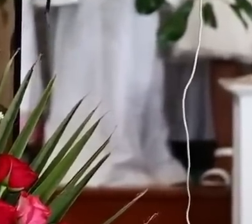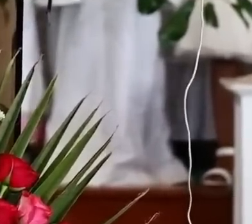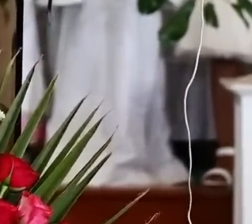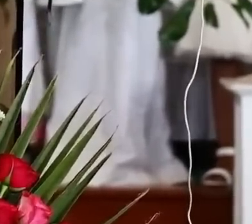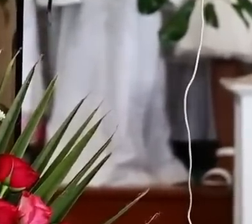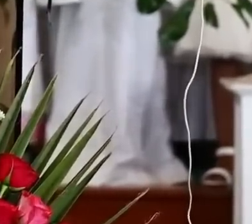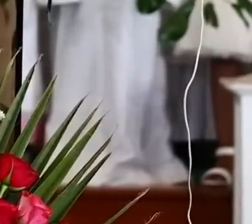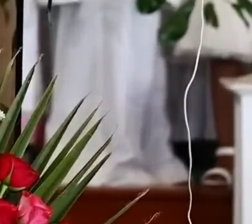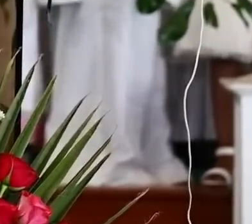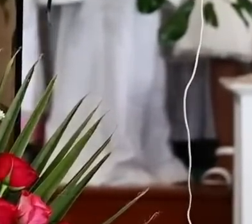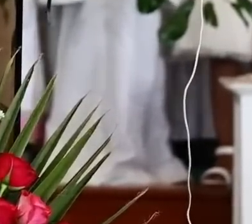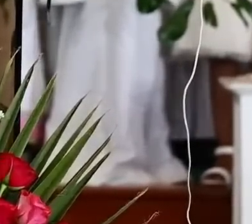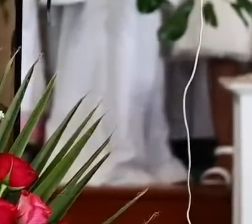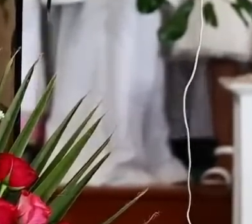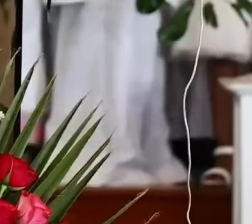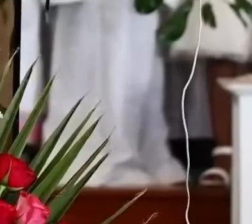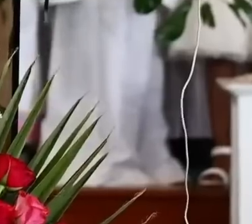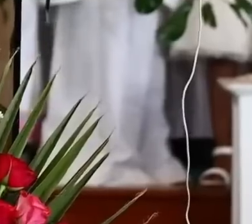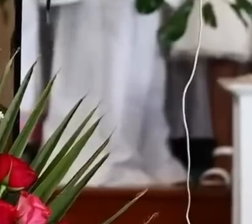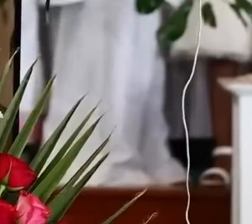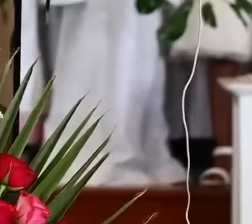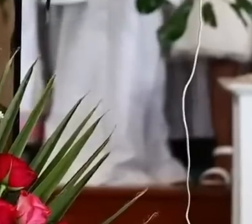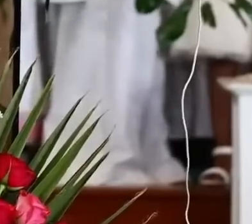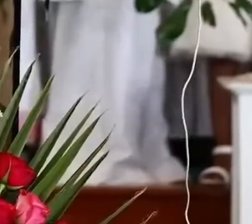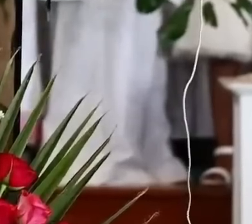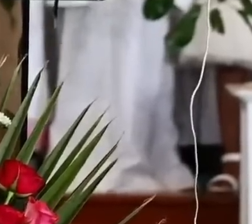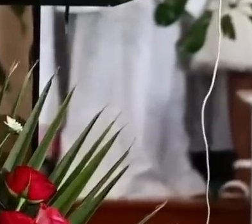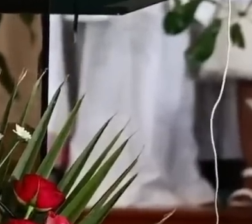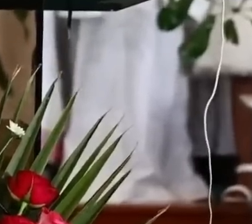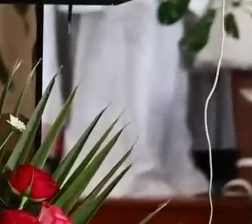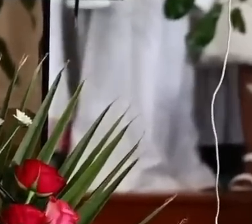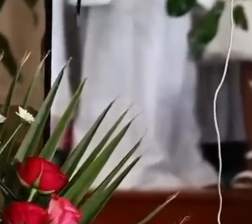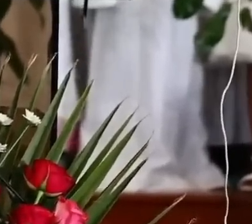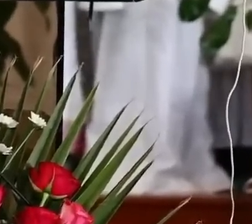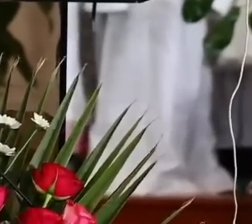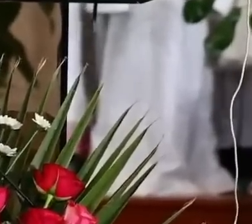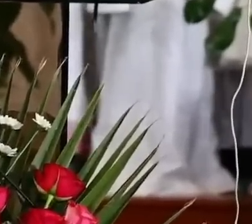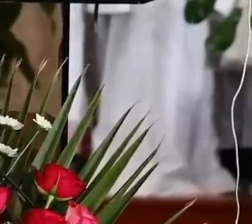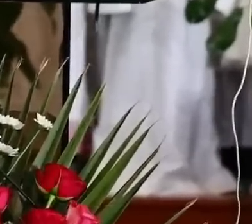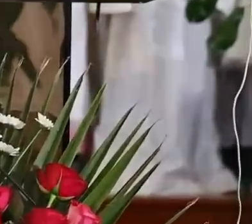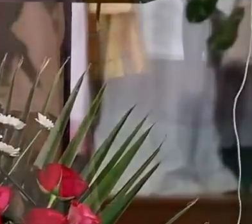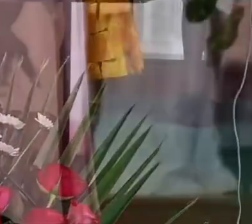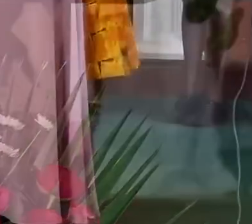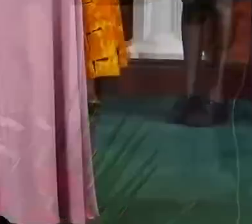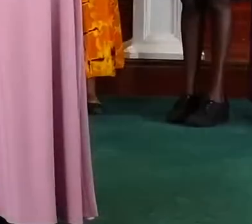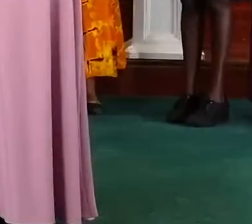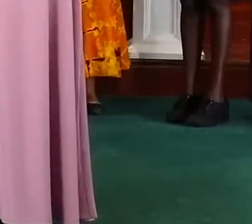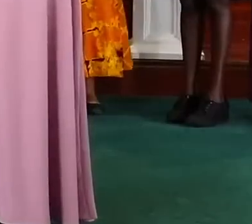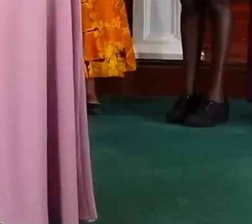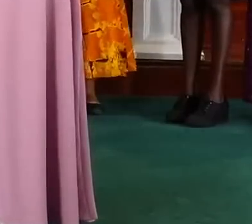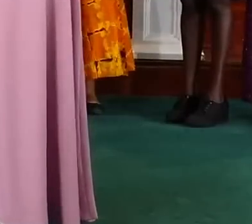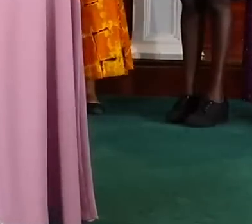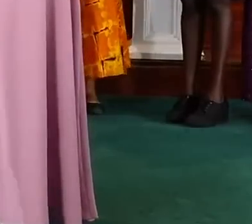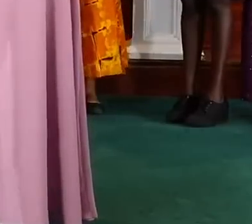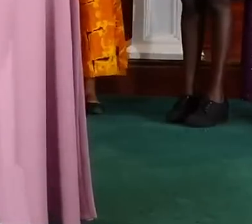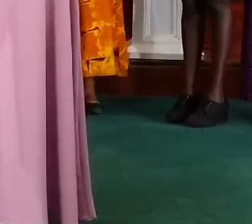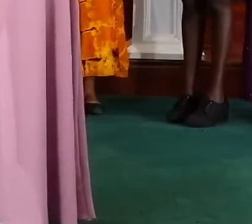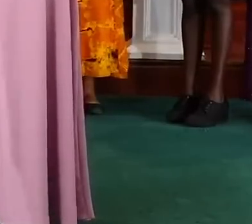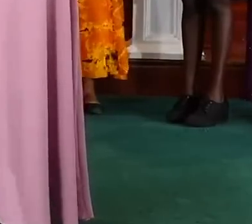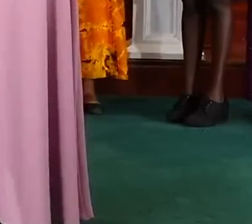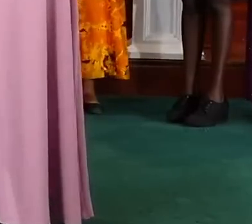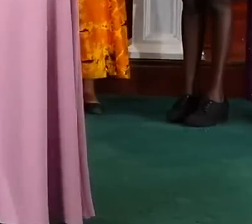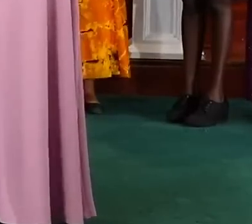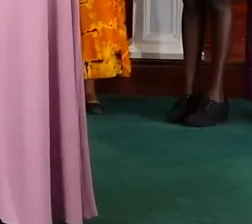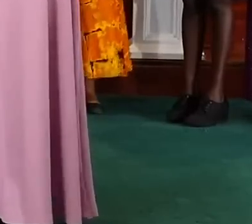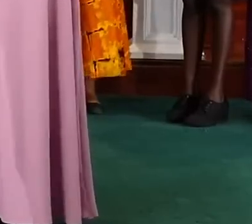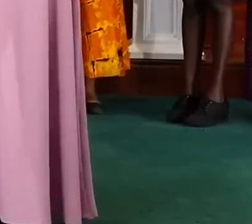come, in the name of Jesus, come, put your house in order, come. God bless you, you're coming. God bless